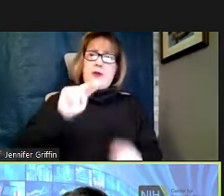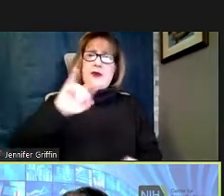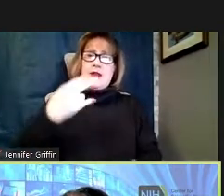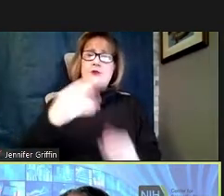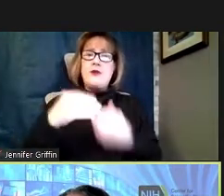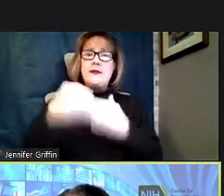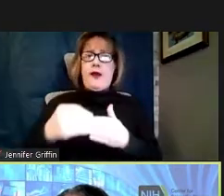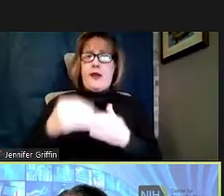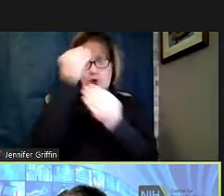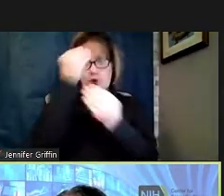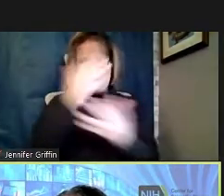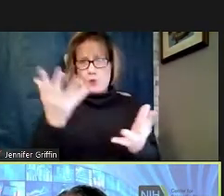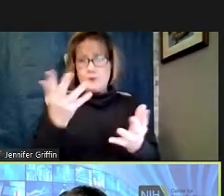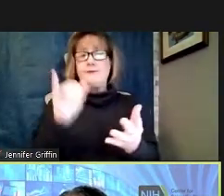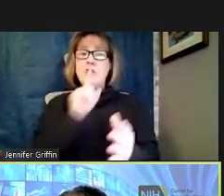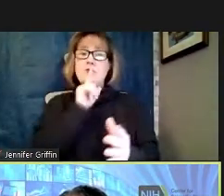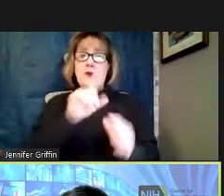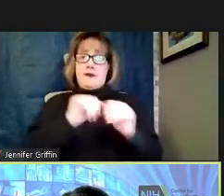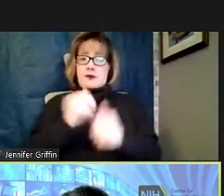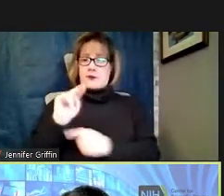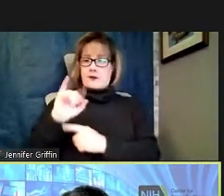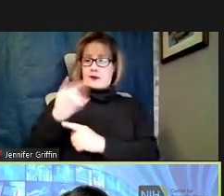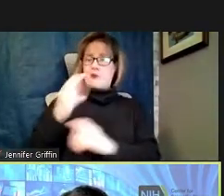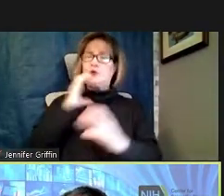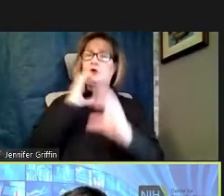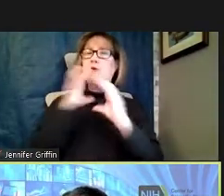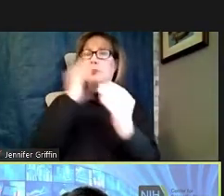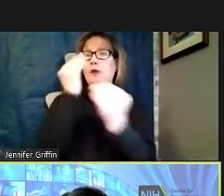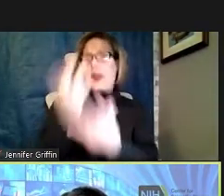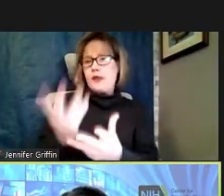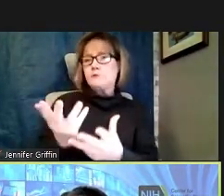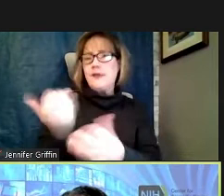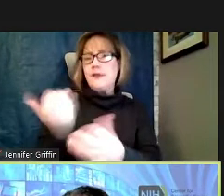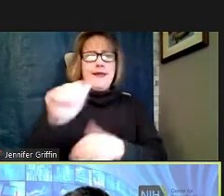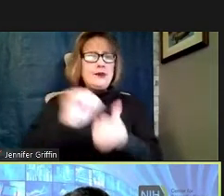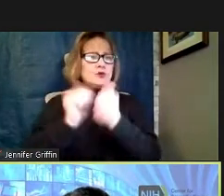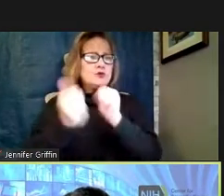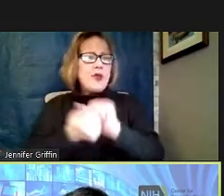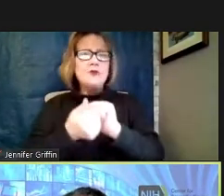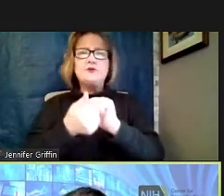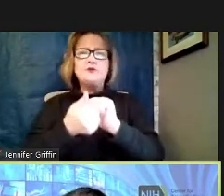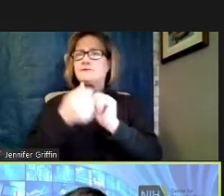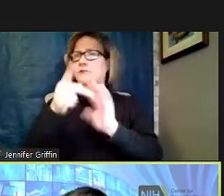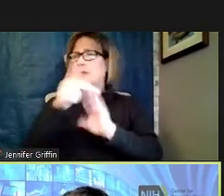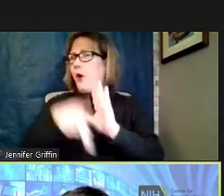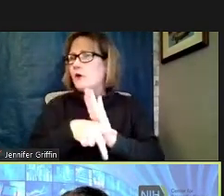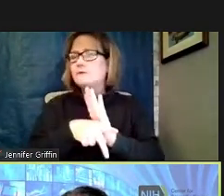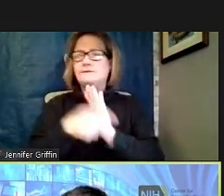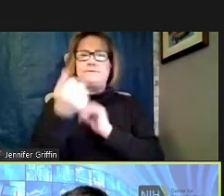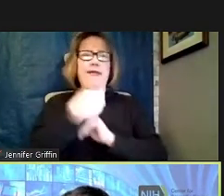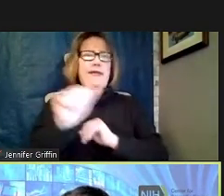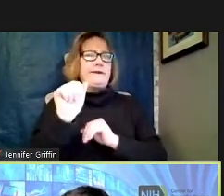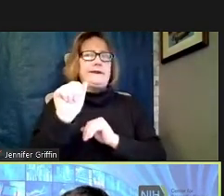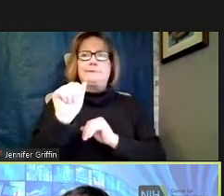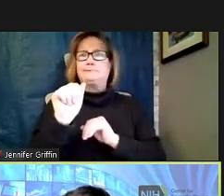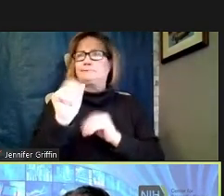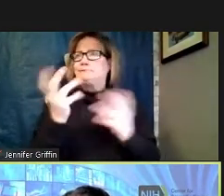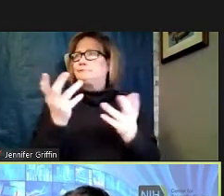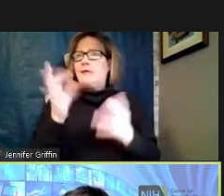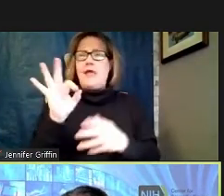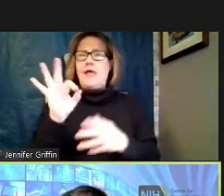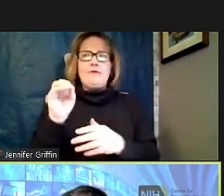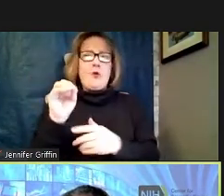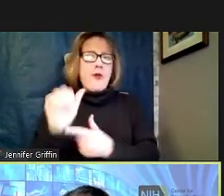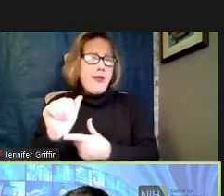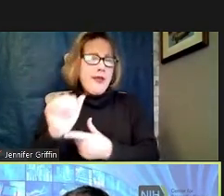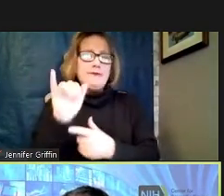Notice. This is really how the NIH will communicate to you any changes in policy, any FOAs